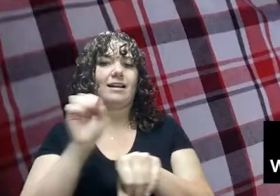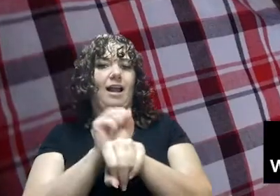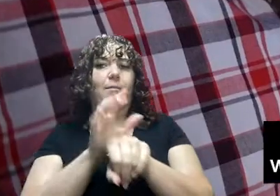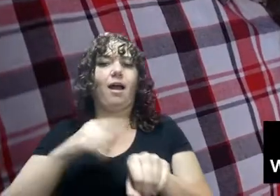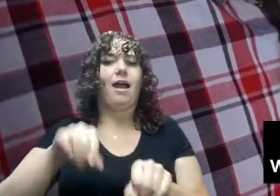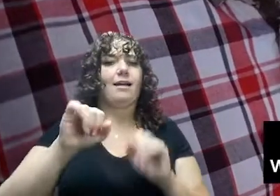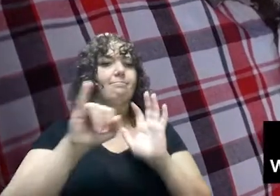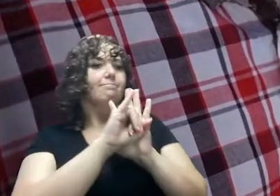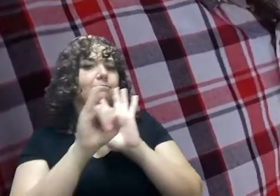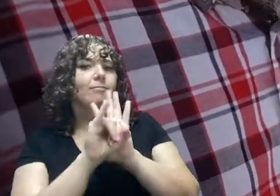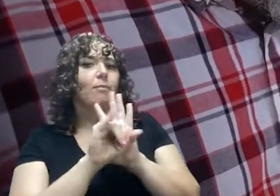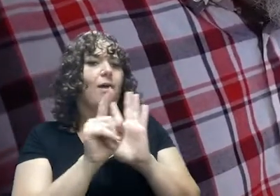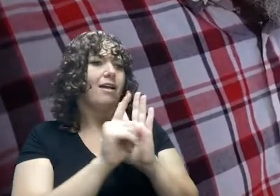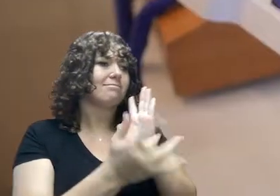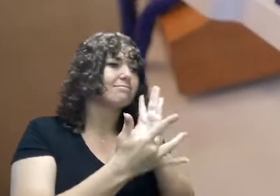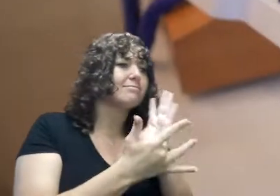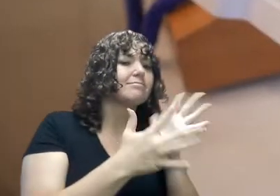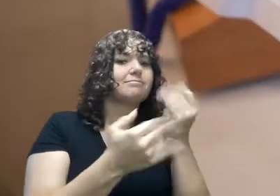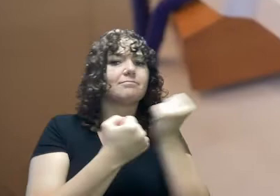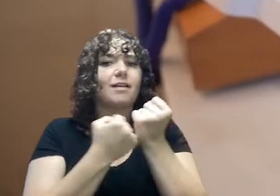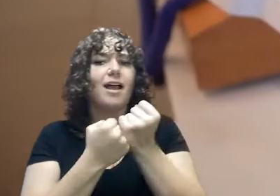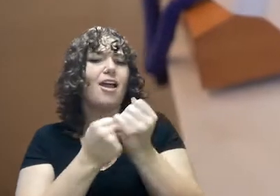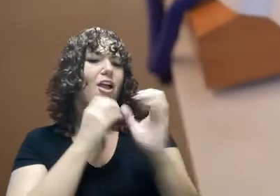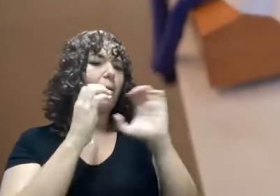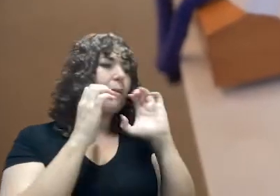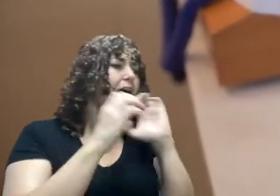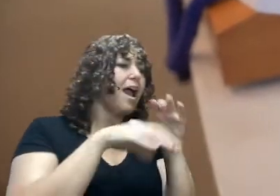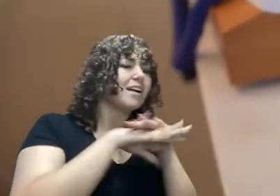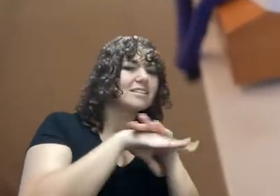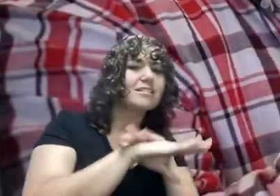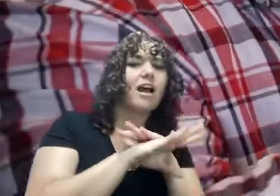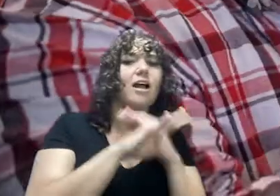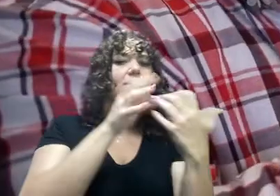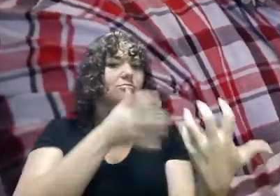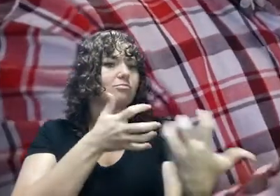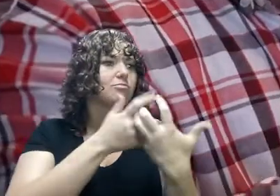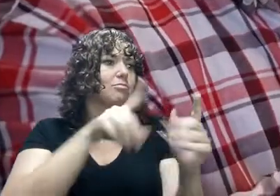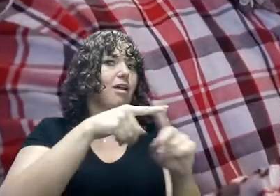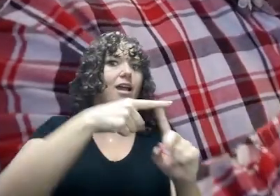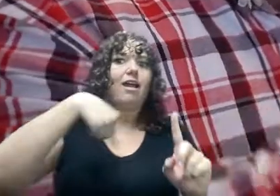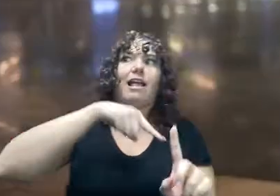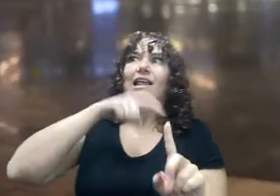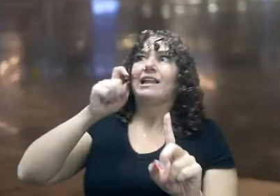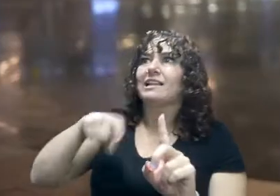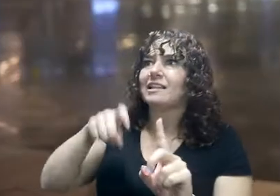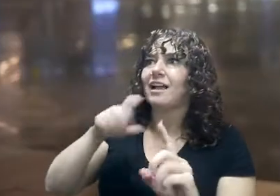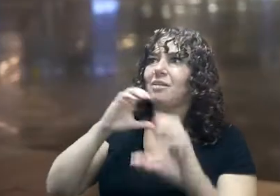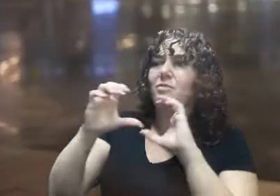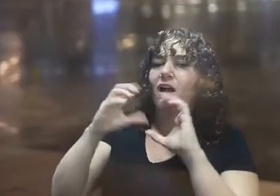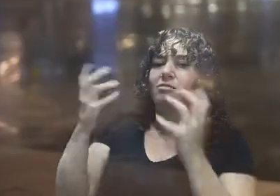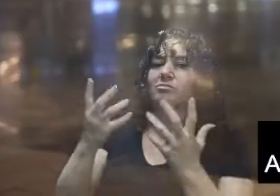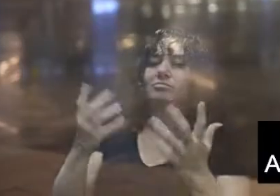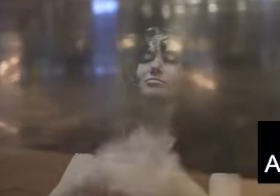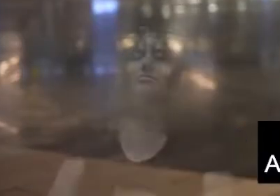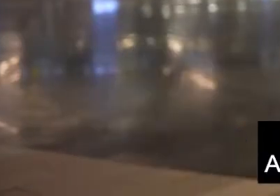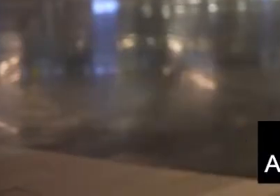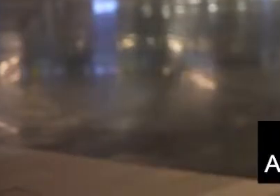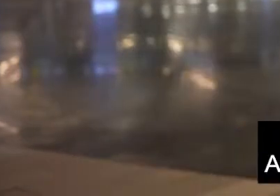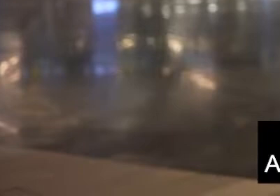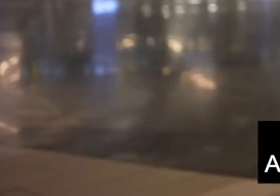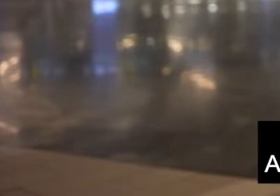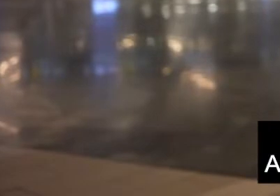your employees to identify technology supports to provide accessible accommodations when it comes to communication.